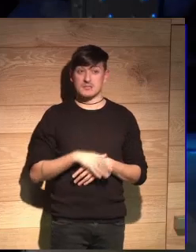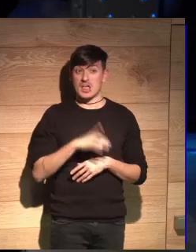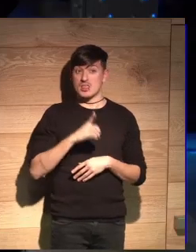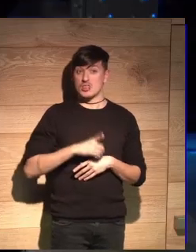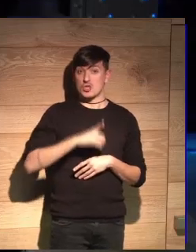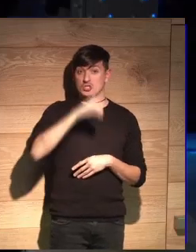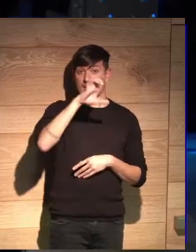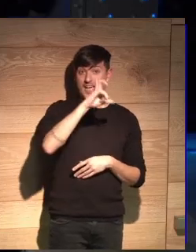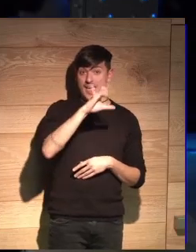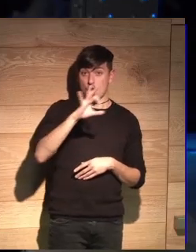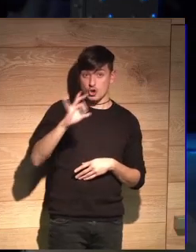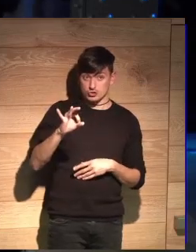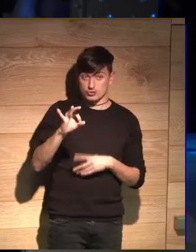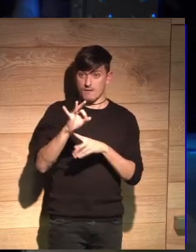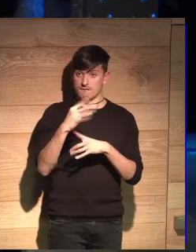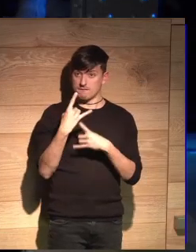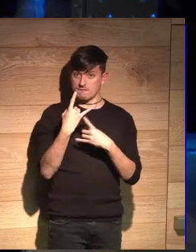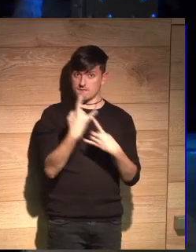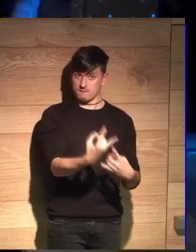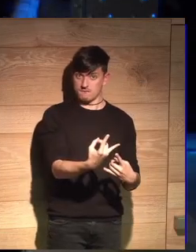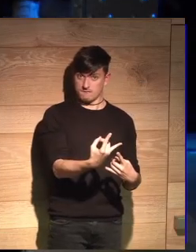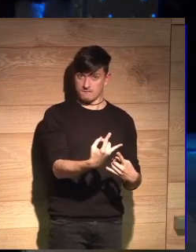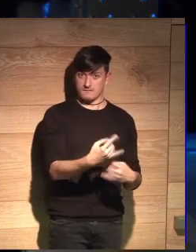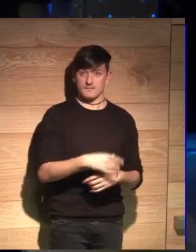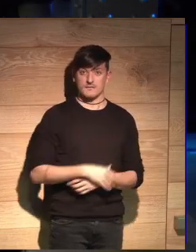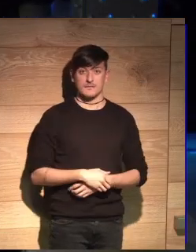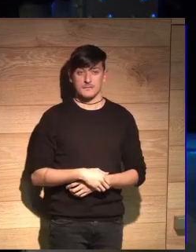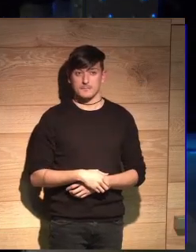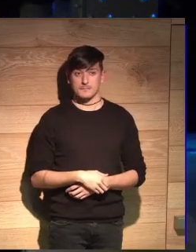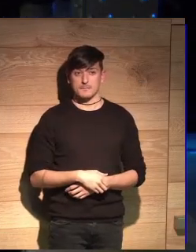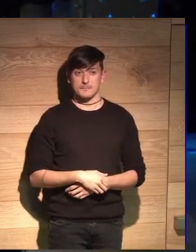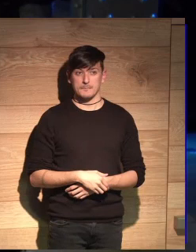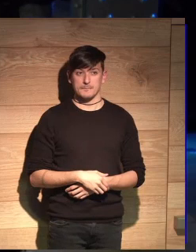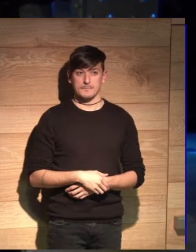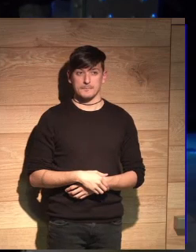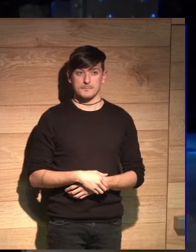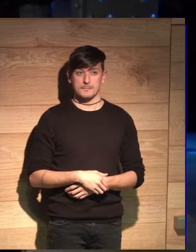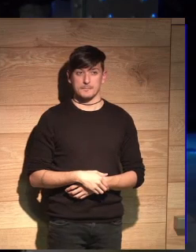Eos, which was, the goddess was in love.